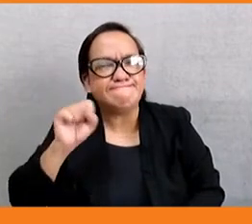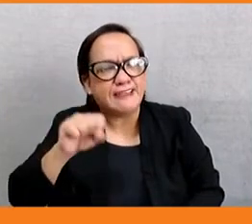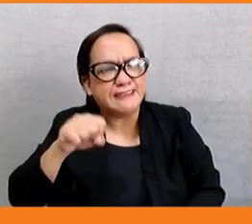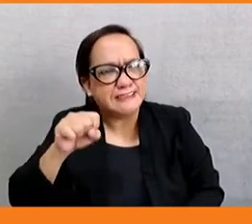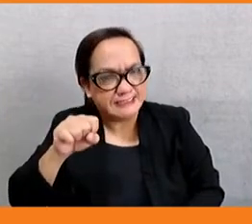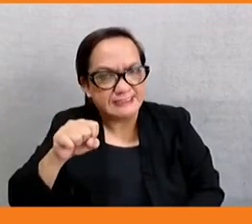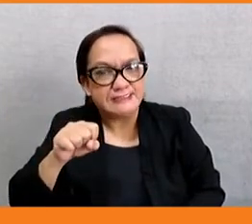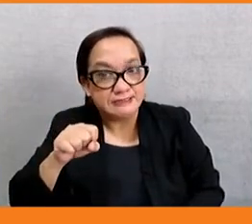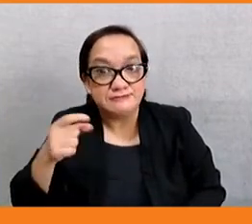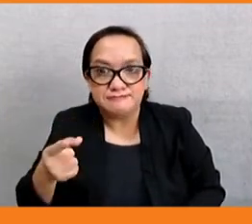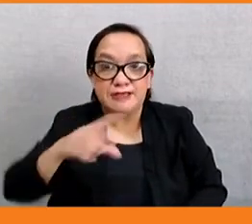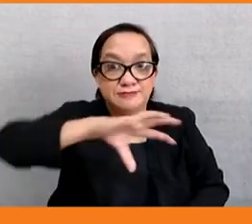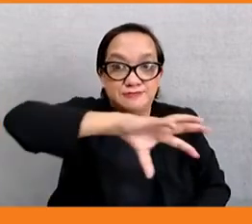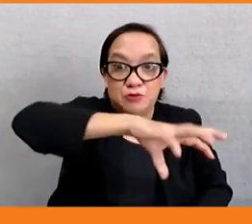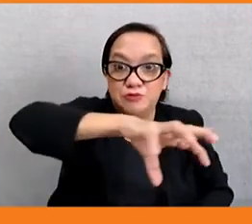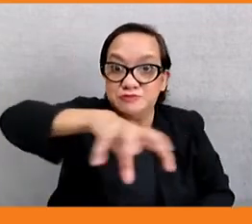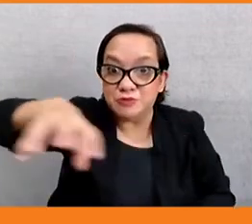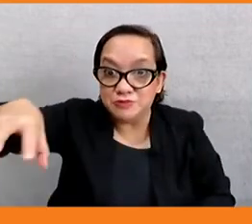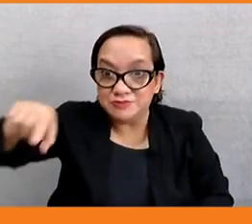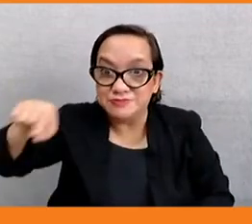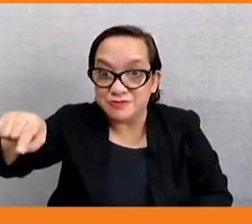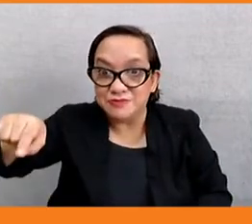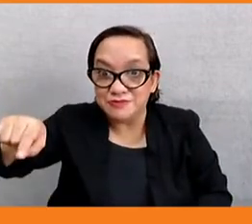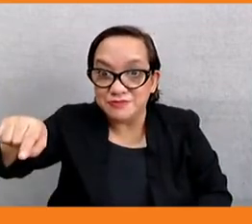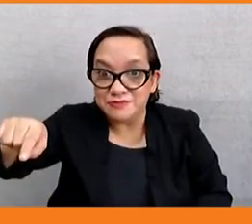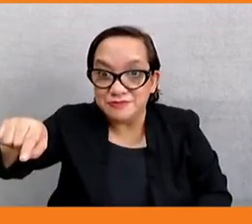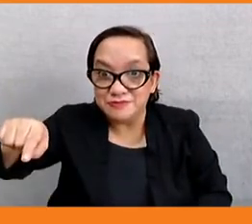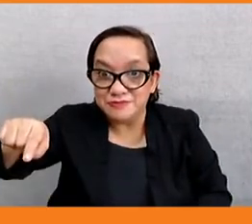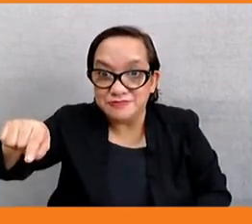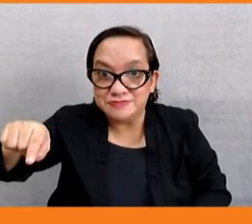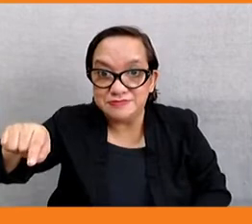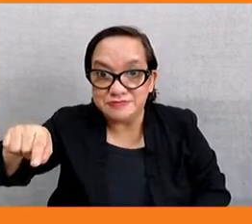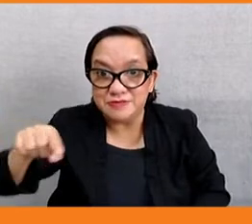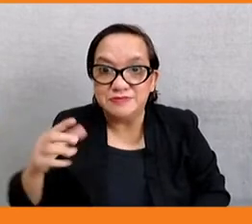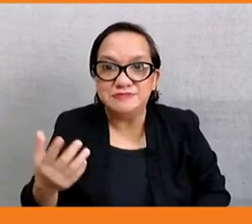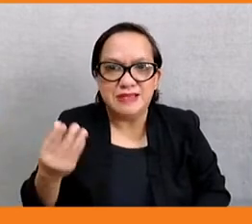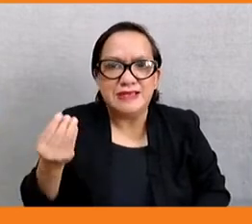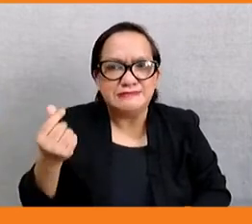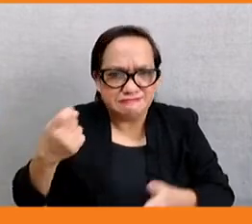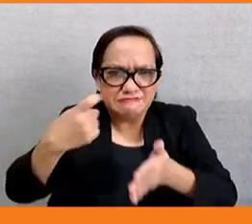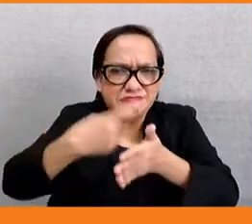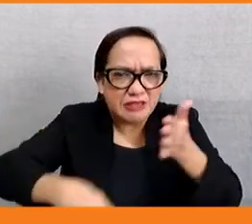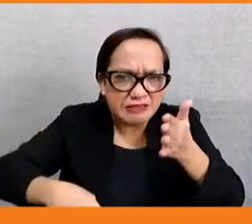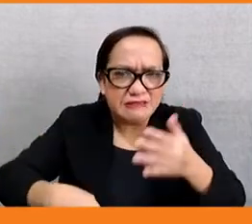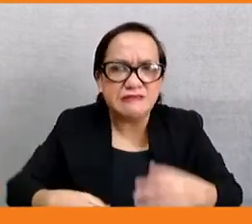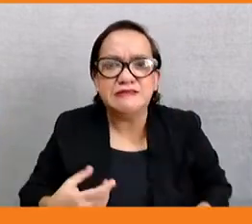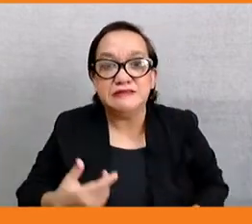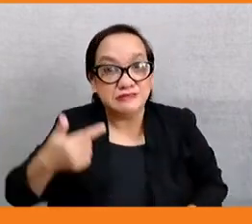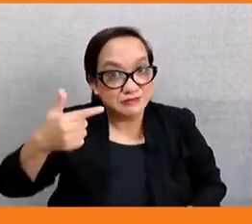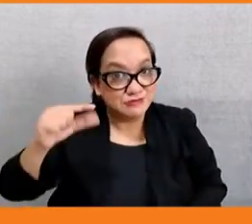at the tax to GDP ratio figure, the figure in this